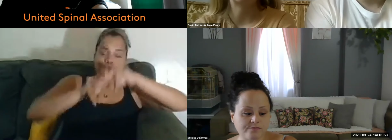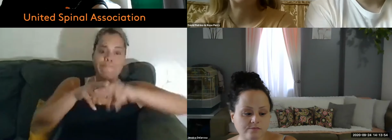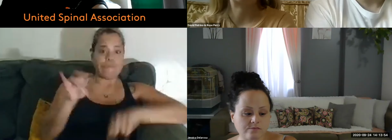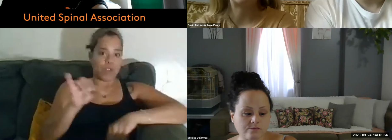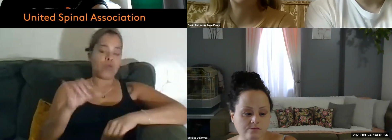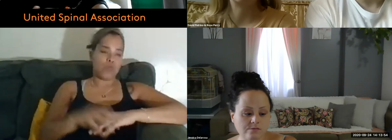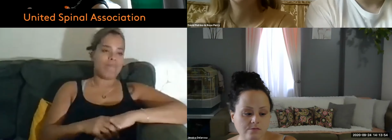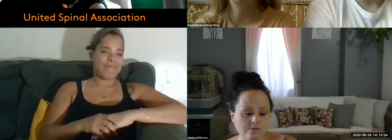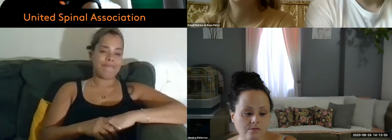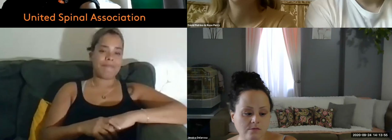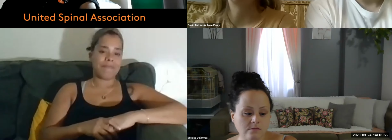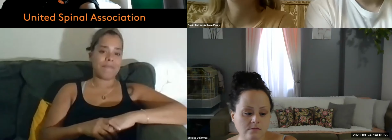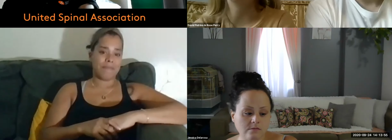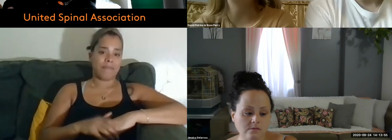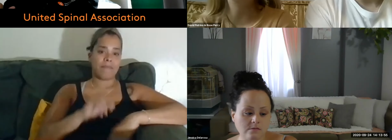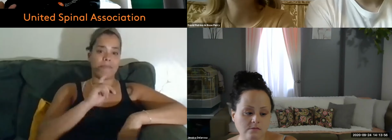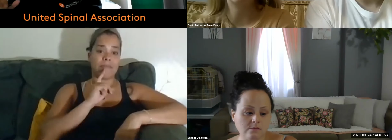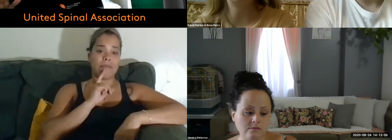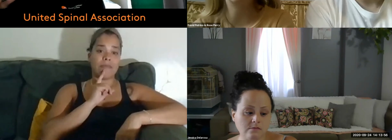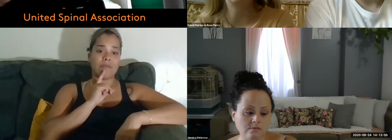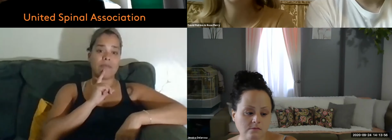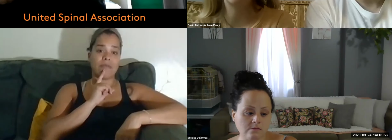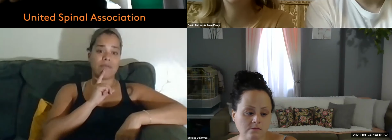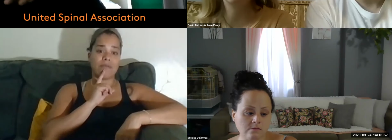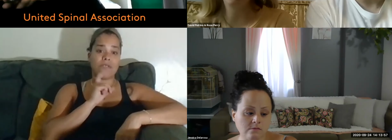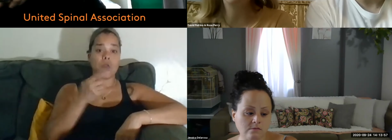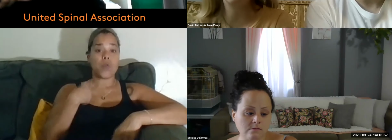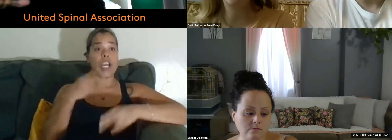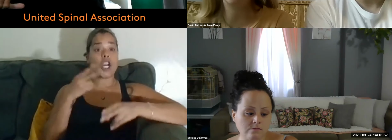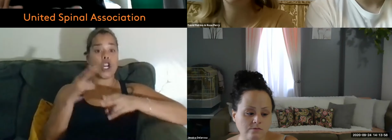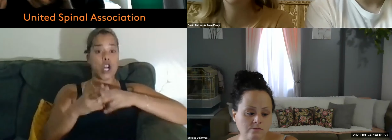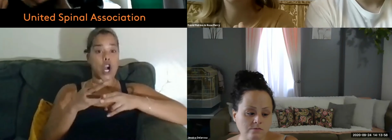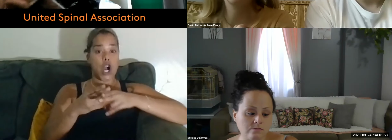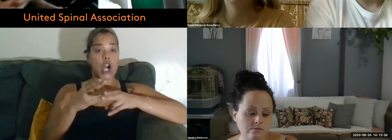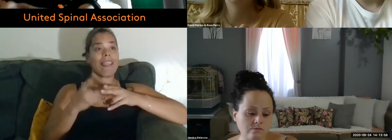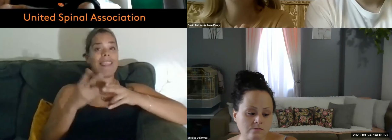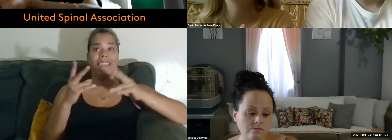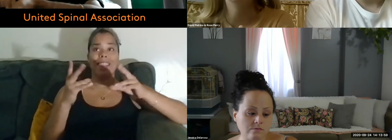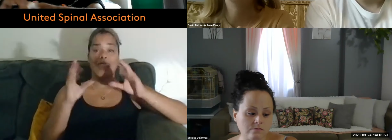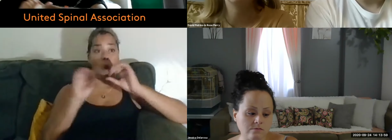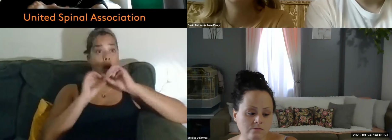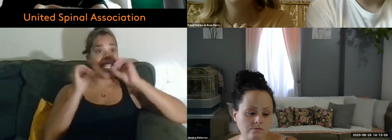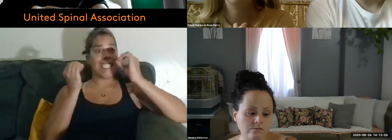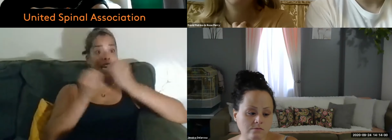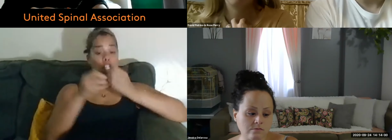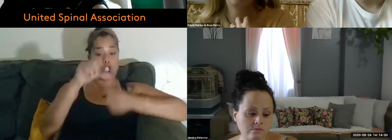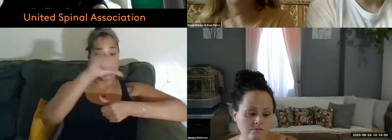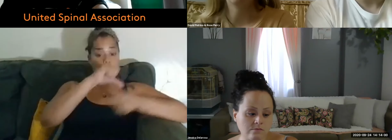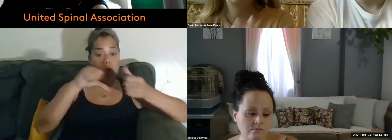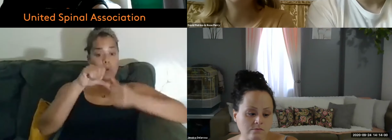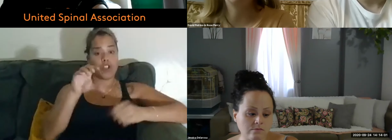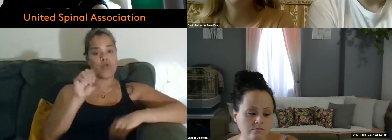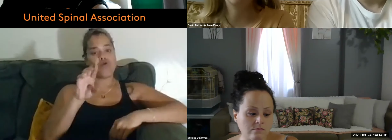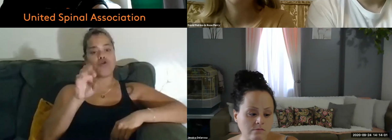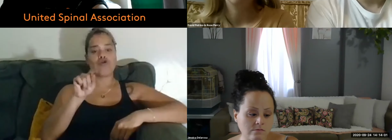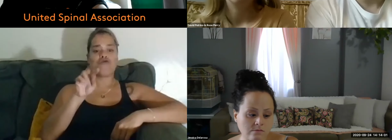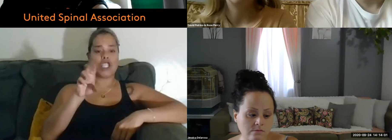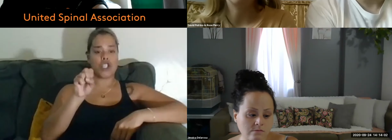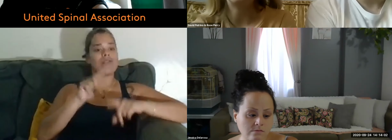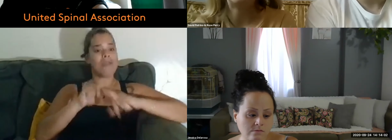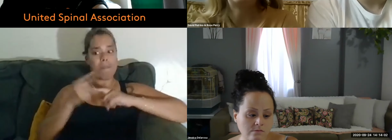is. We call our organization social creatures because we are social creatures. We are wired for